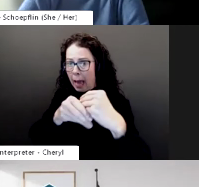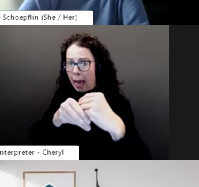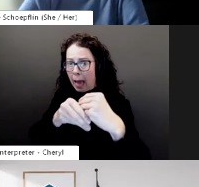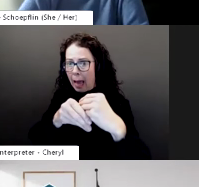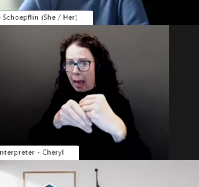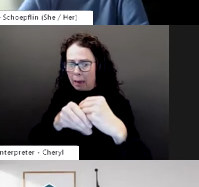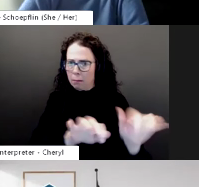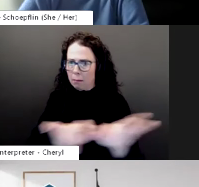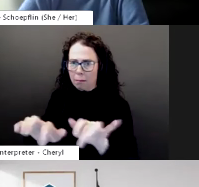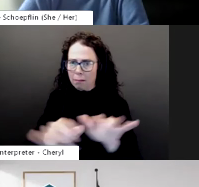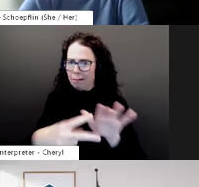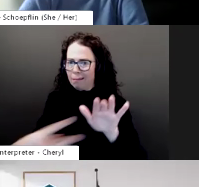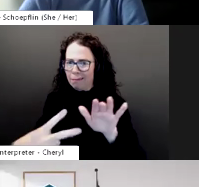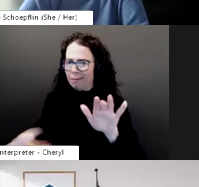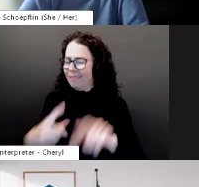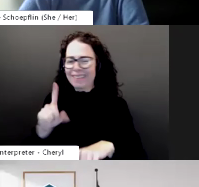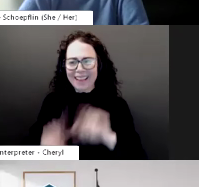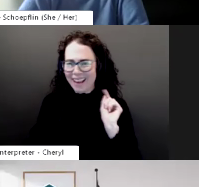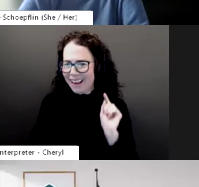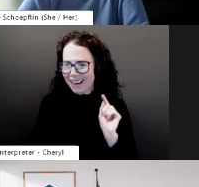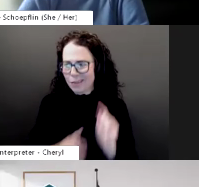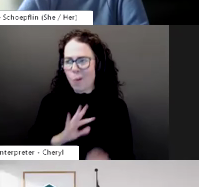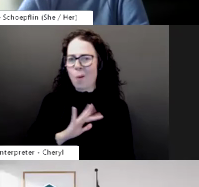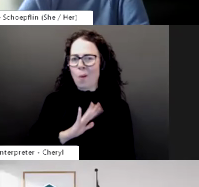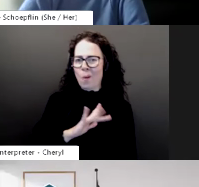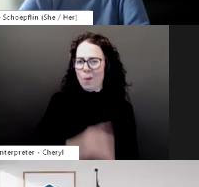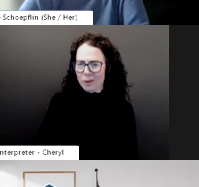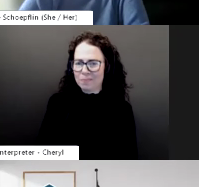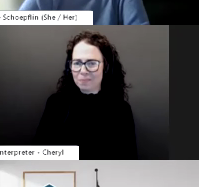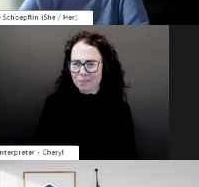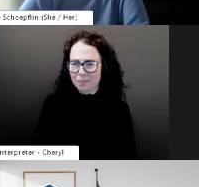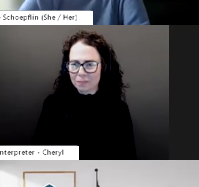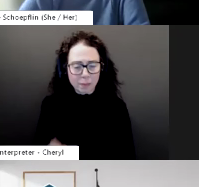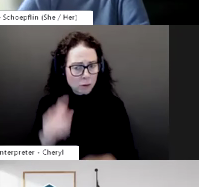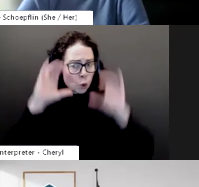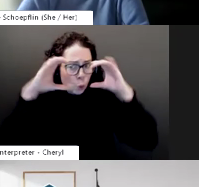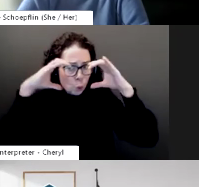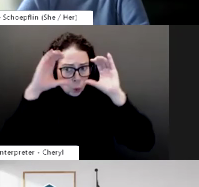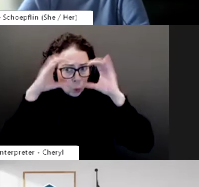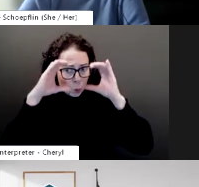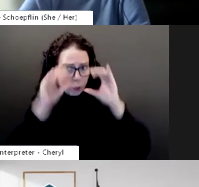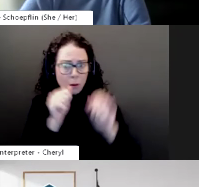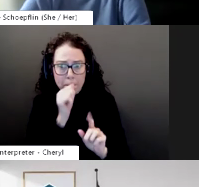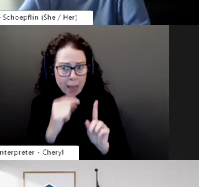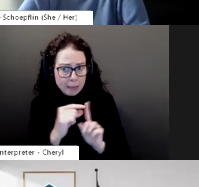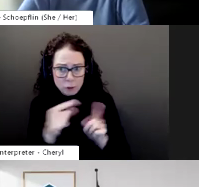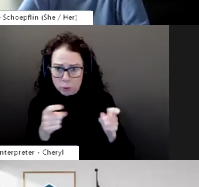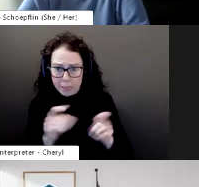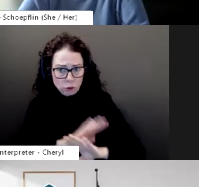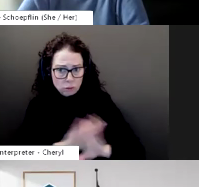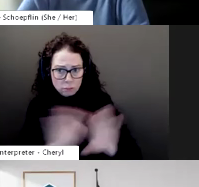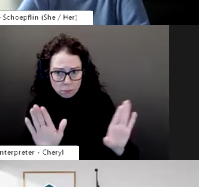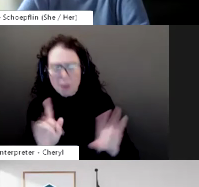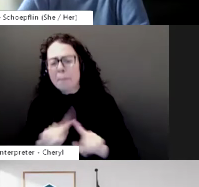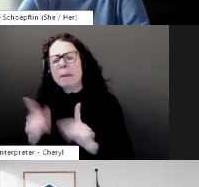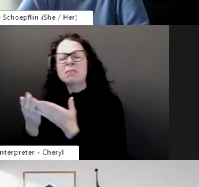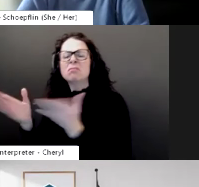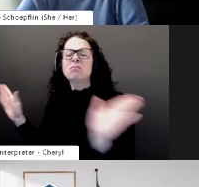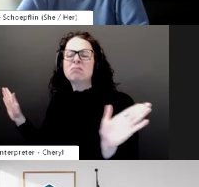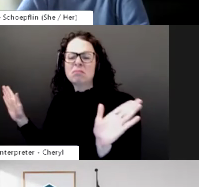that most password databases have. Okay, so Google Password Manager, not so great, but password managers in